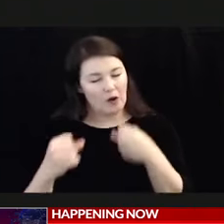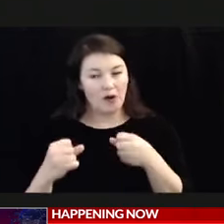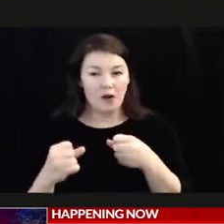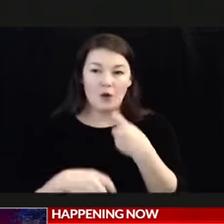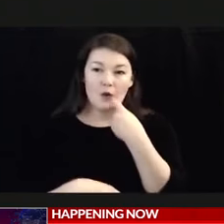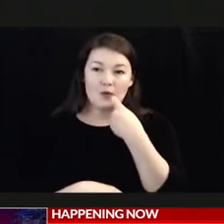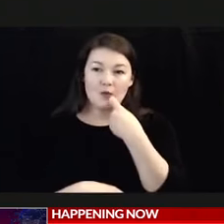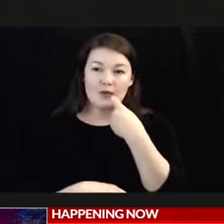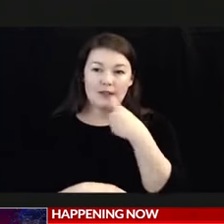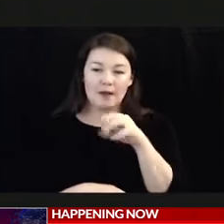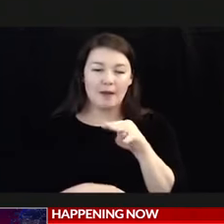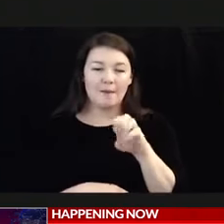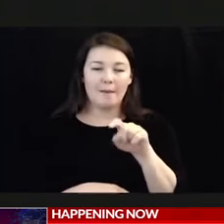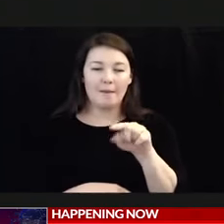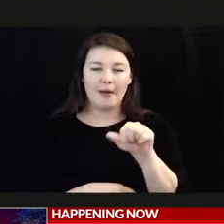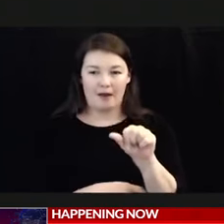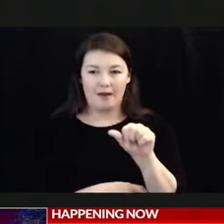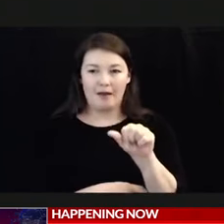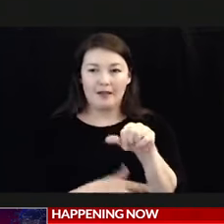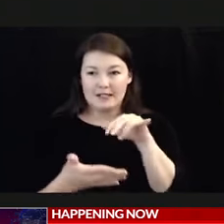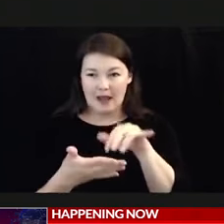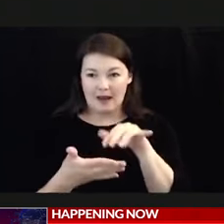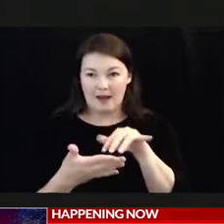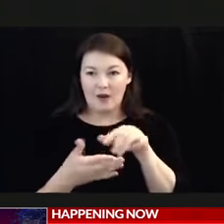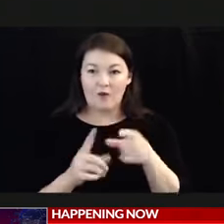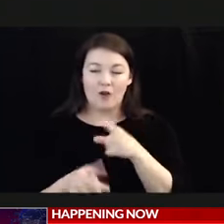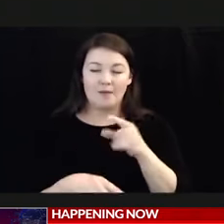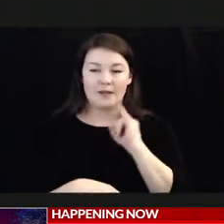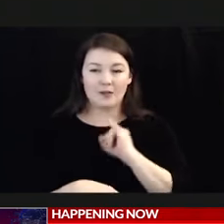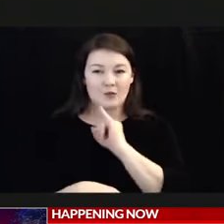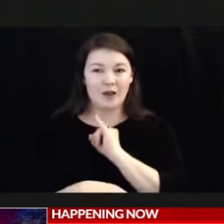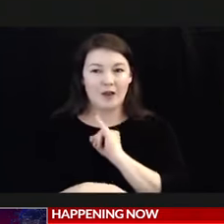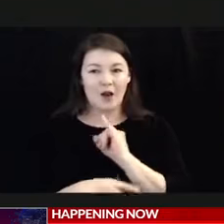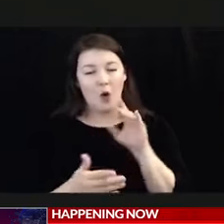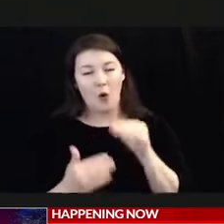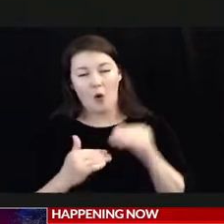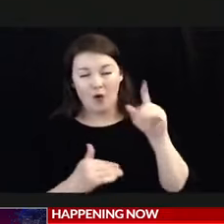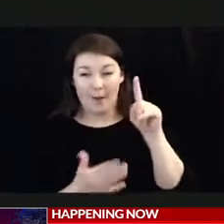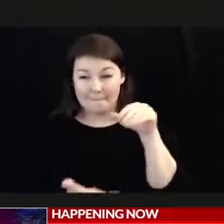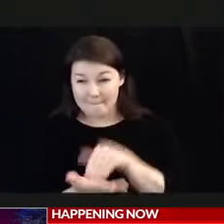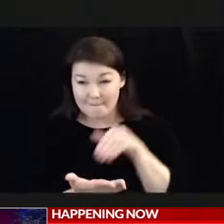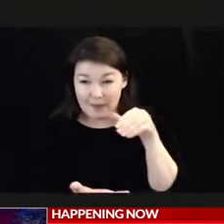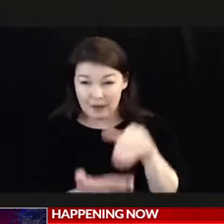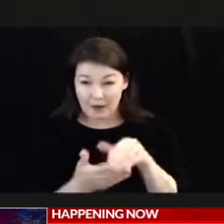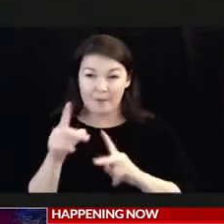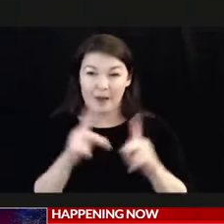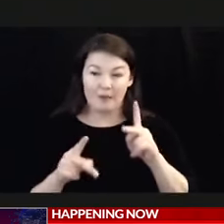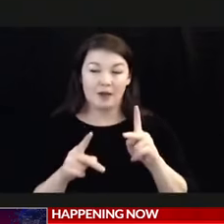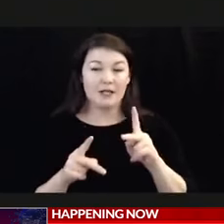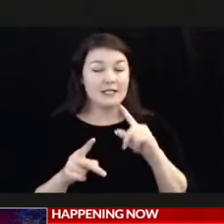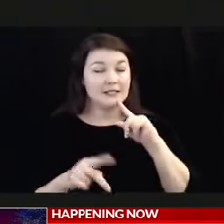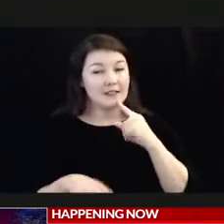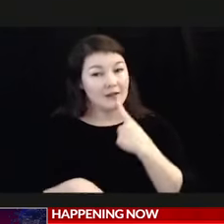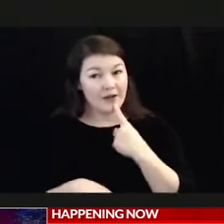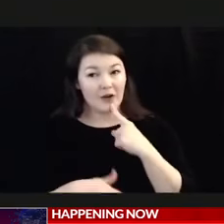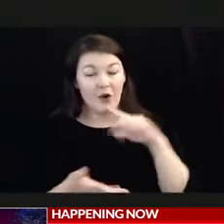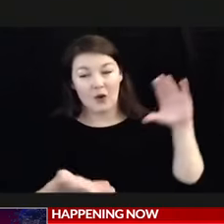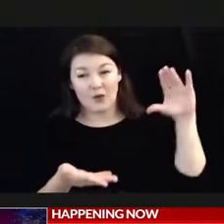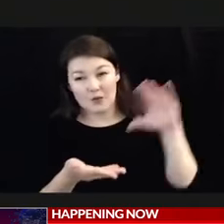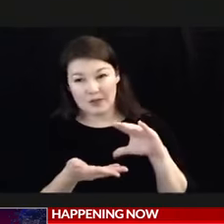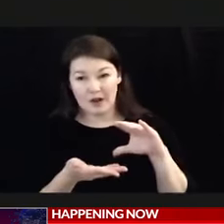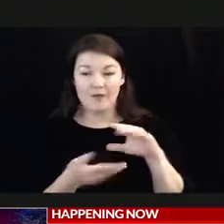study done out of Israel, over 1 million people total, that showed an additional significant reduction in hospitalization risk in excess